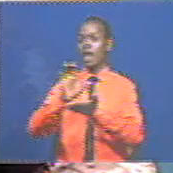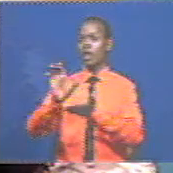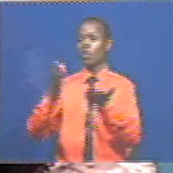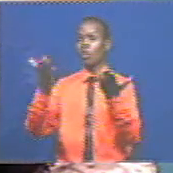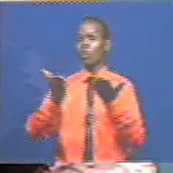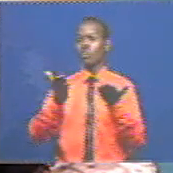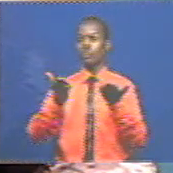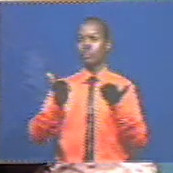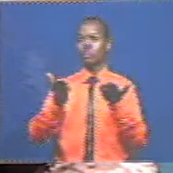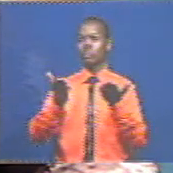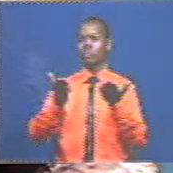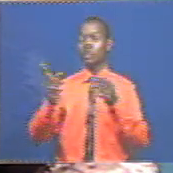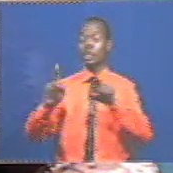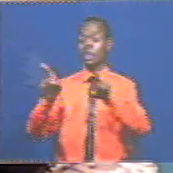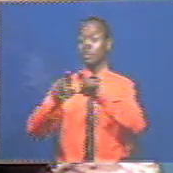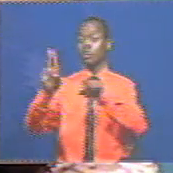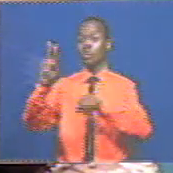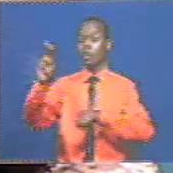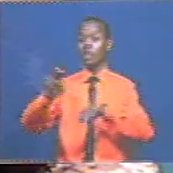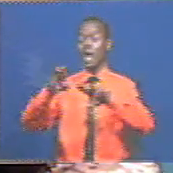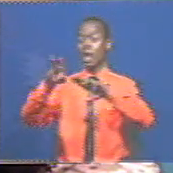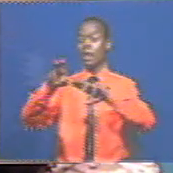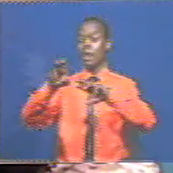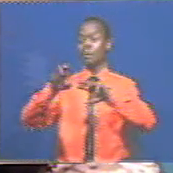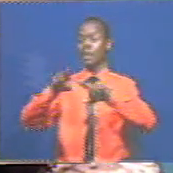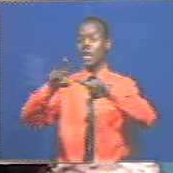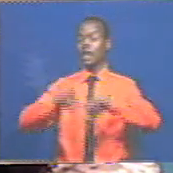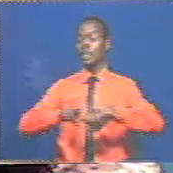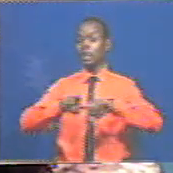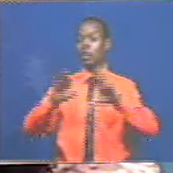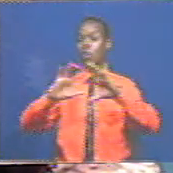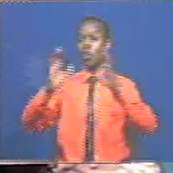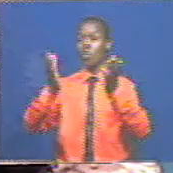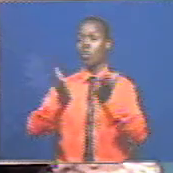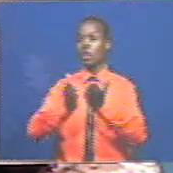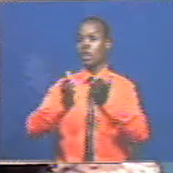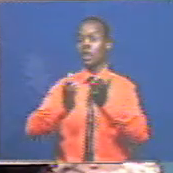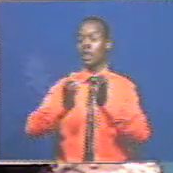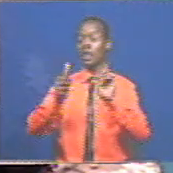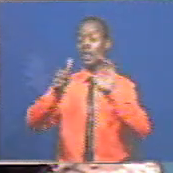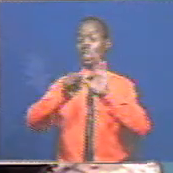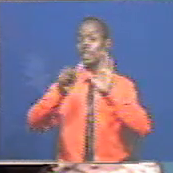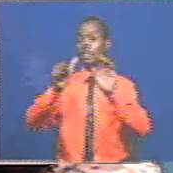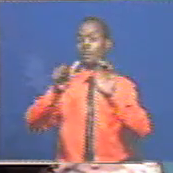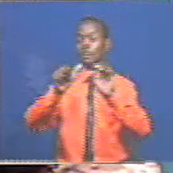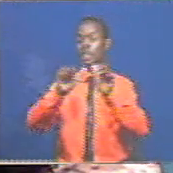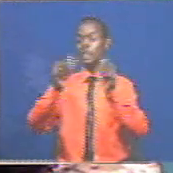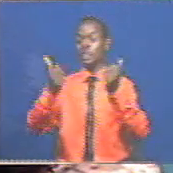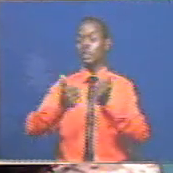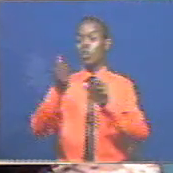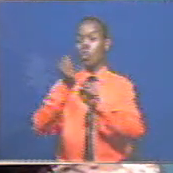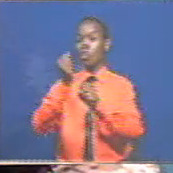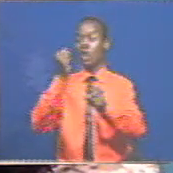and UN habitat it's a global emergency dealing with urbanization